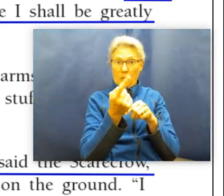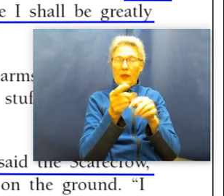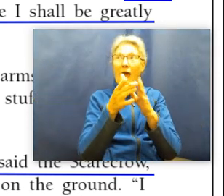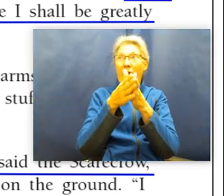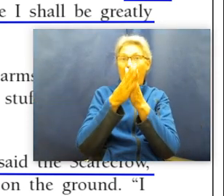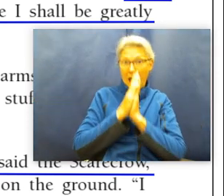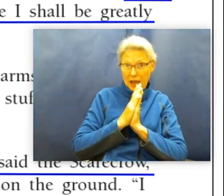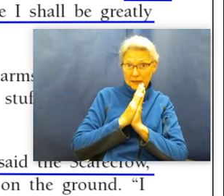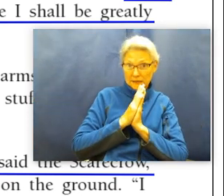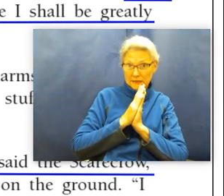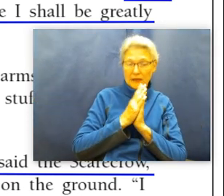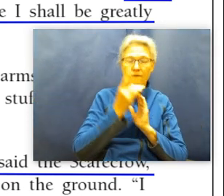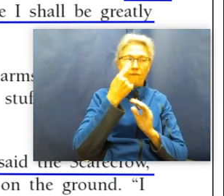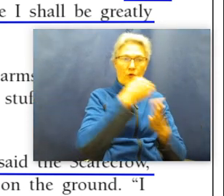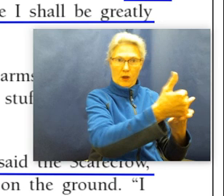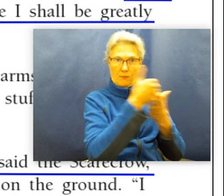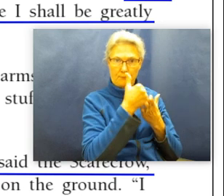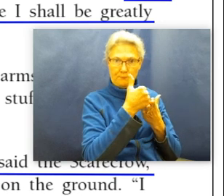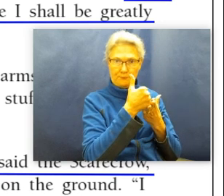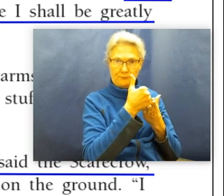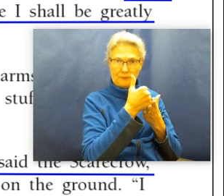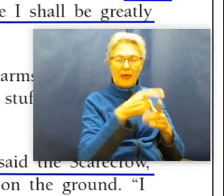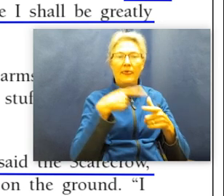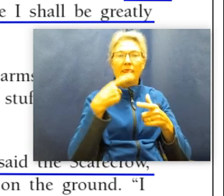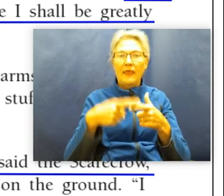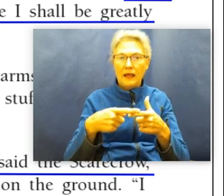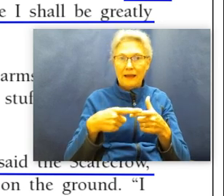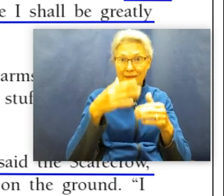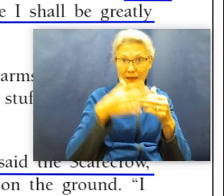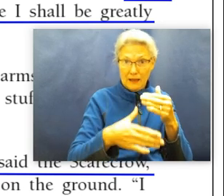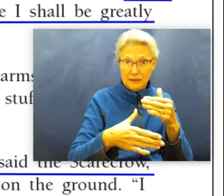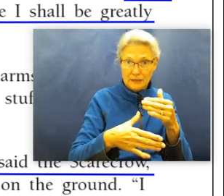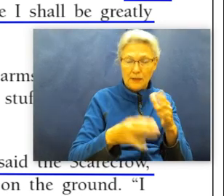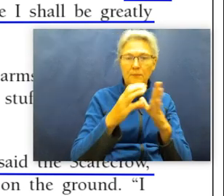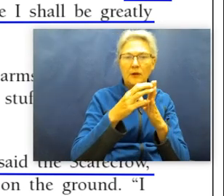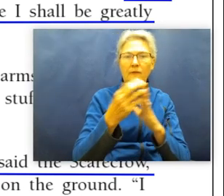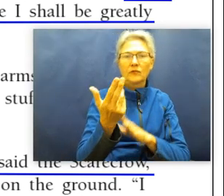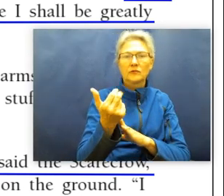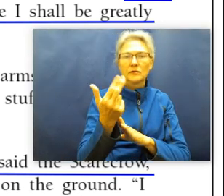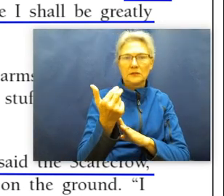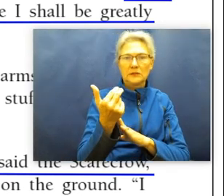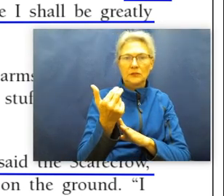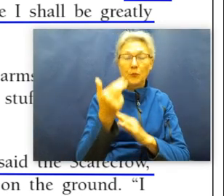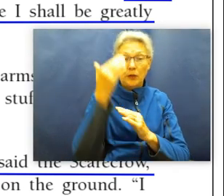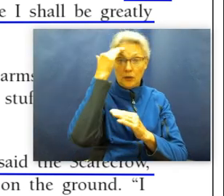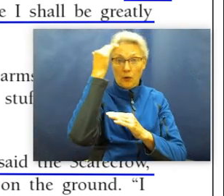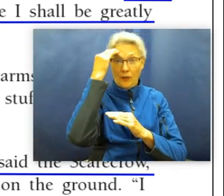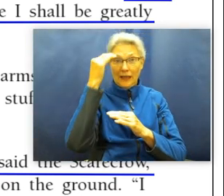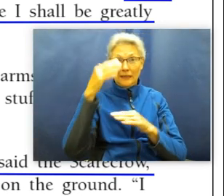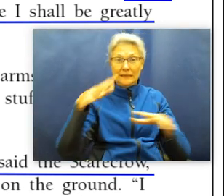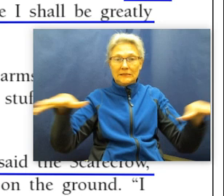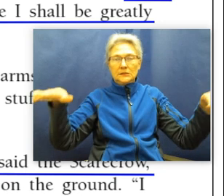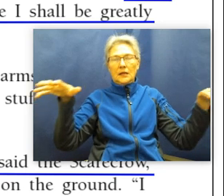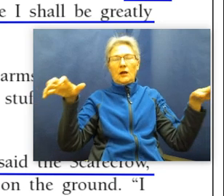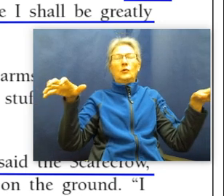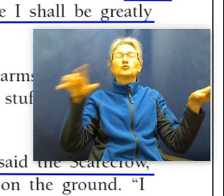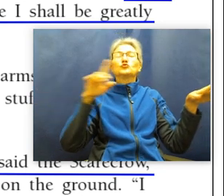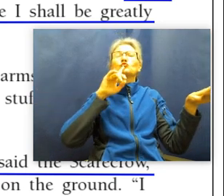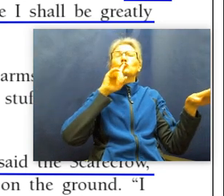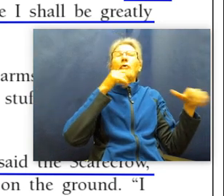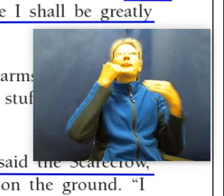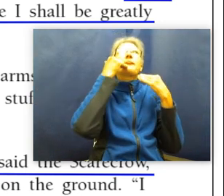asks for Dorothy to help him. Then at the end, again in paragraph 13, we know that Scarecrow was very,